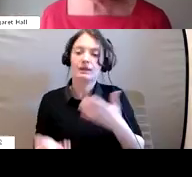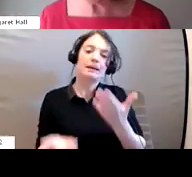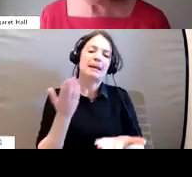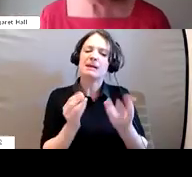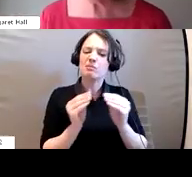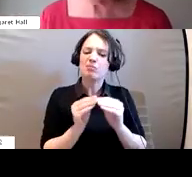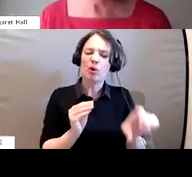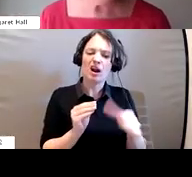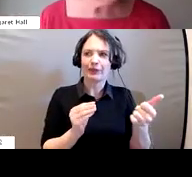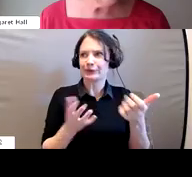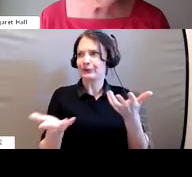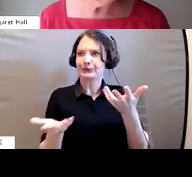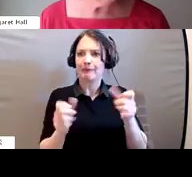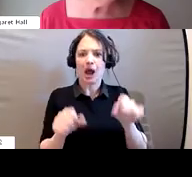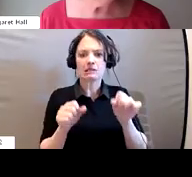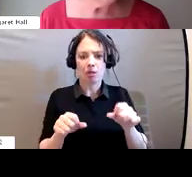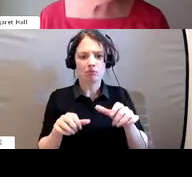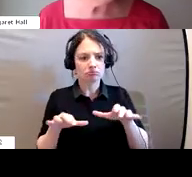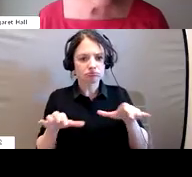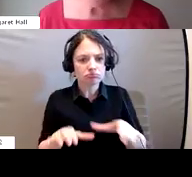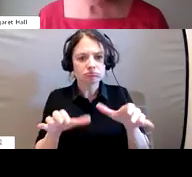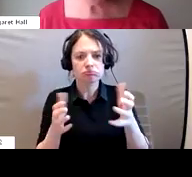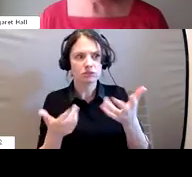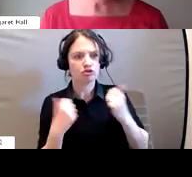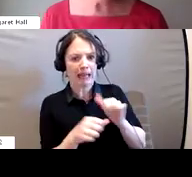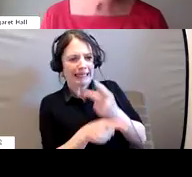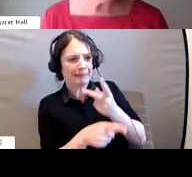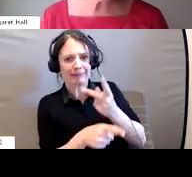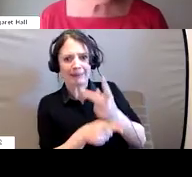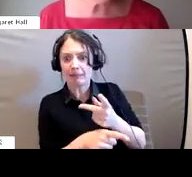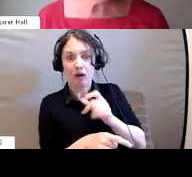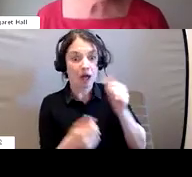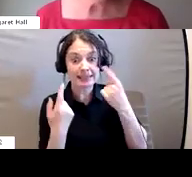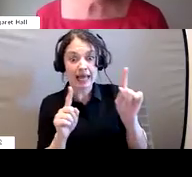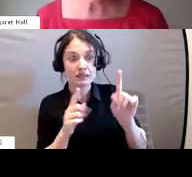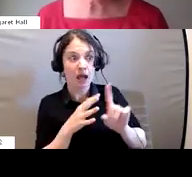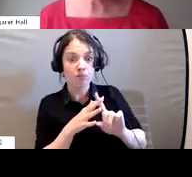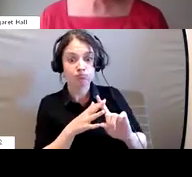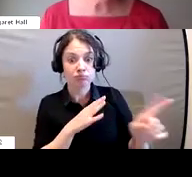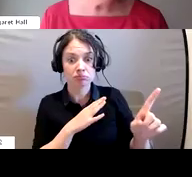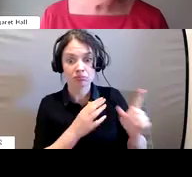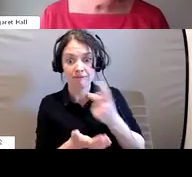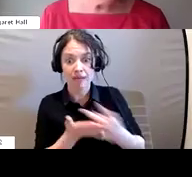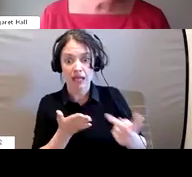covert means of maintaining it are seen to have failed.